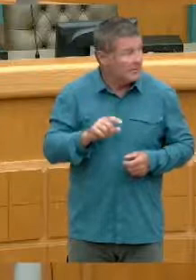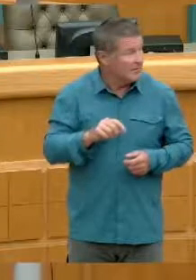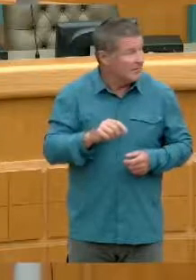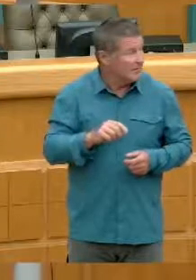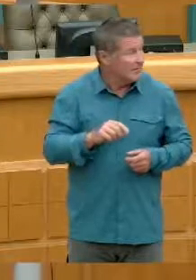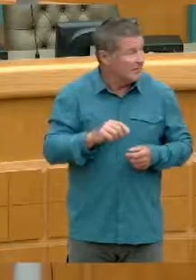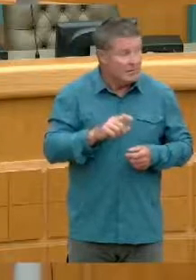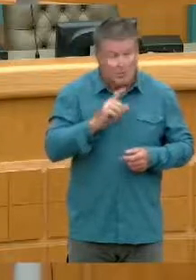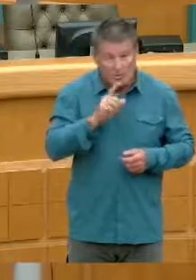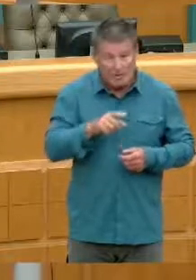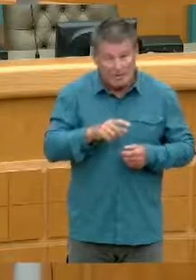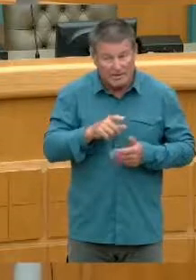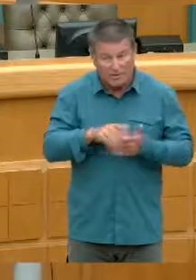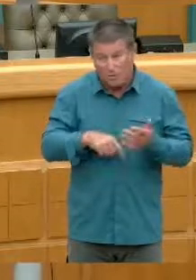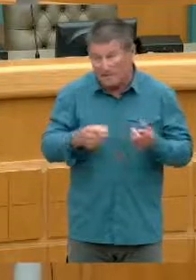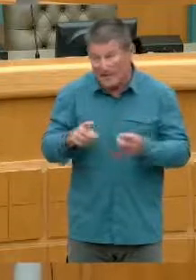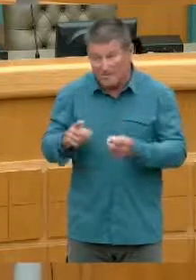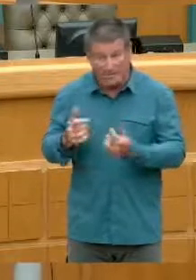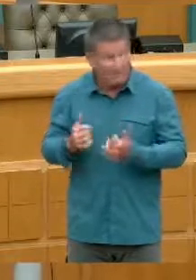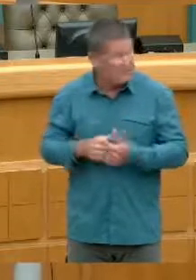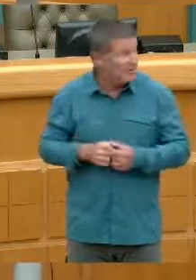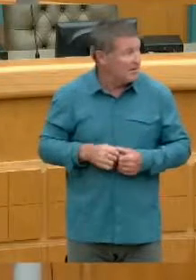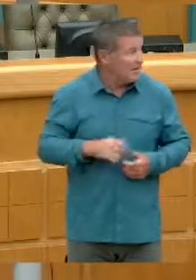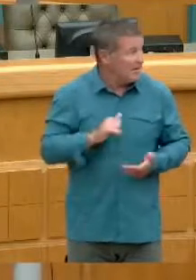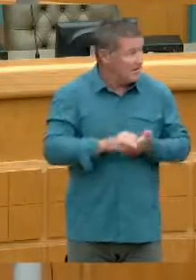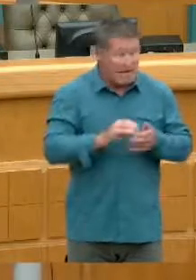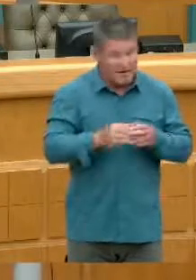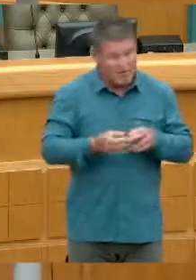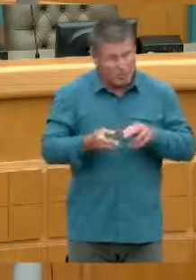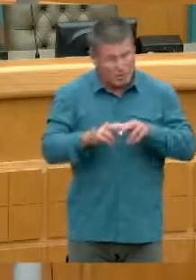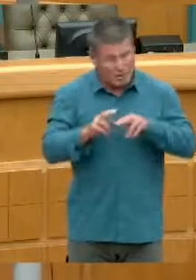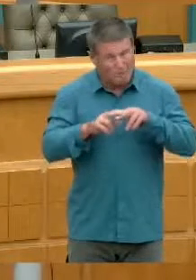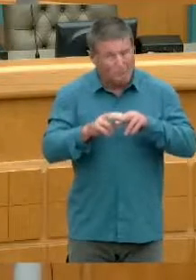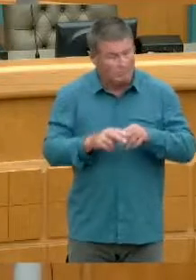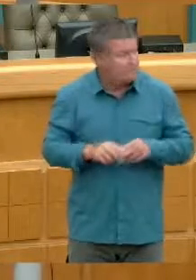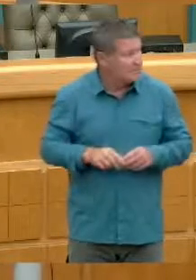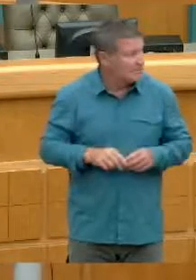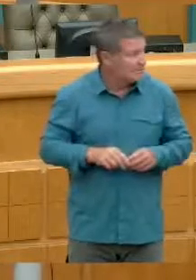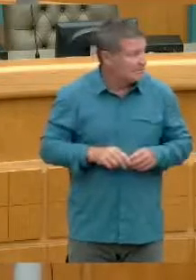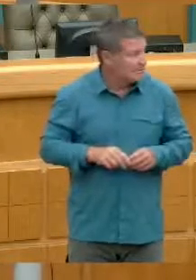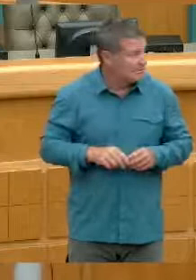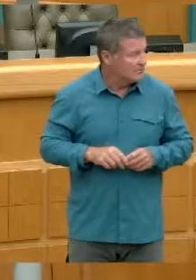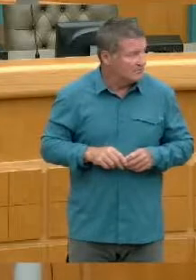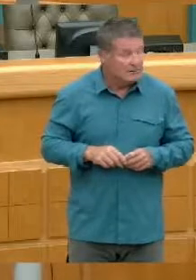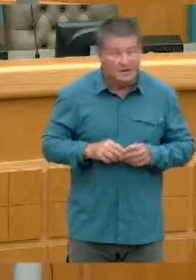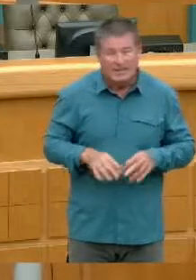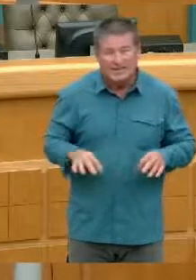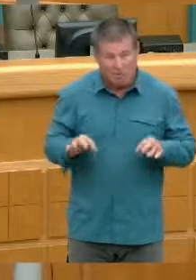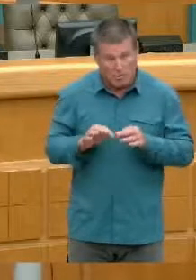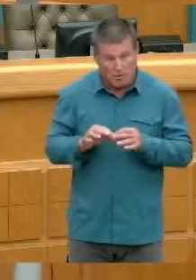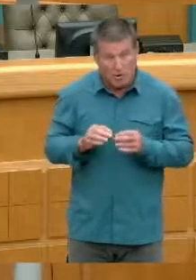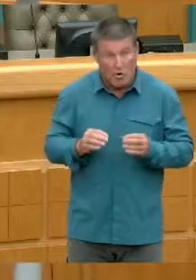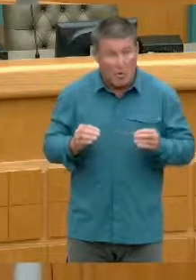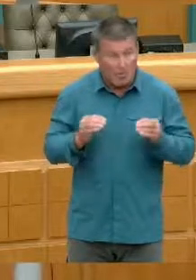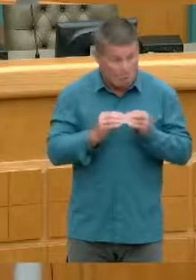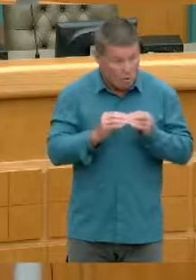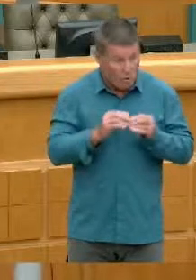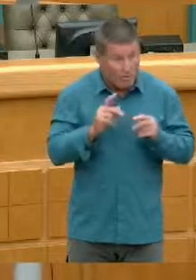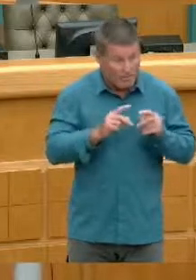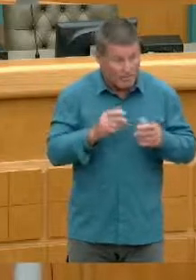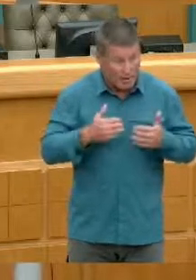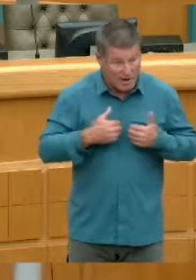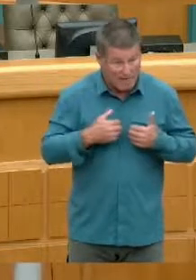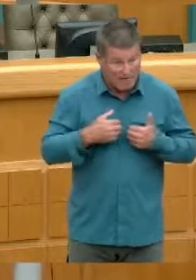is really about what's happening now is this number. So very importantly, the more people there are that